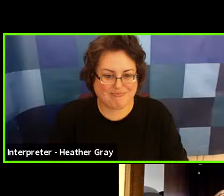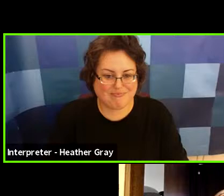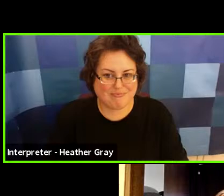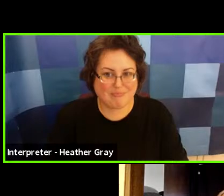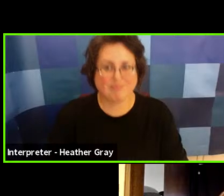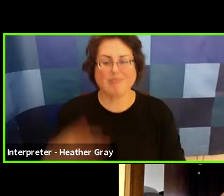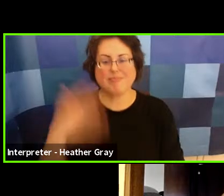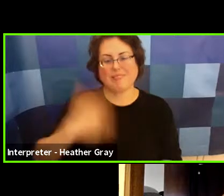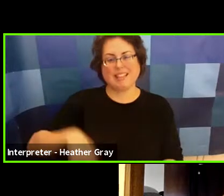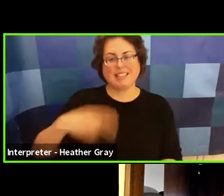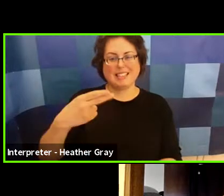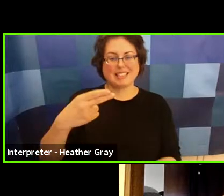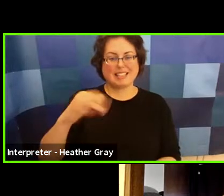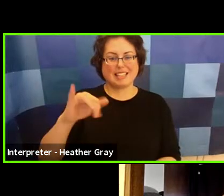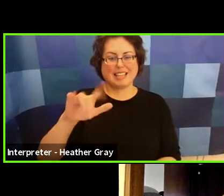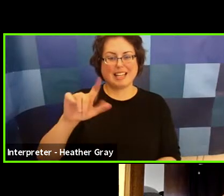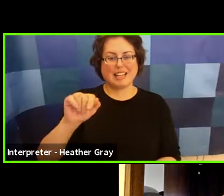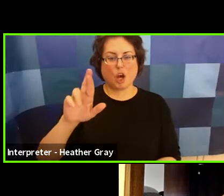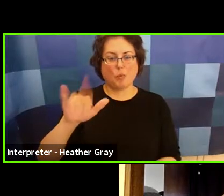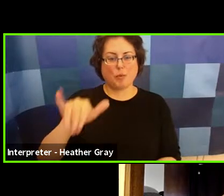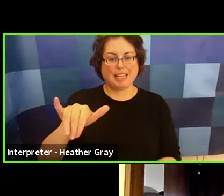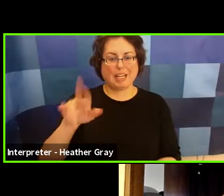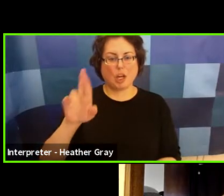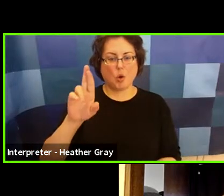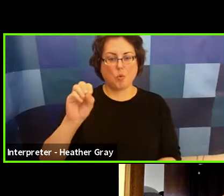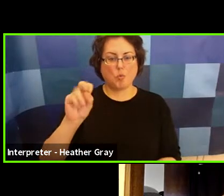Hillary Roman, I'm the city ADA coordinator.